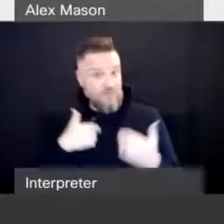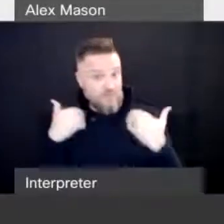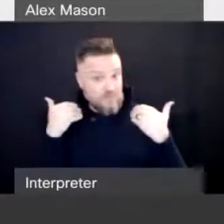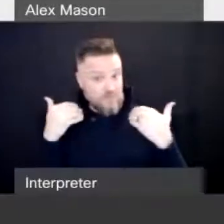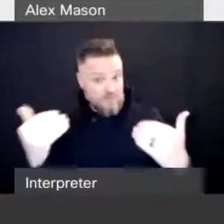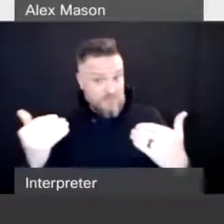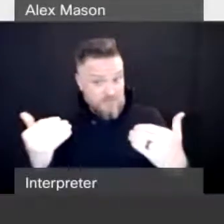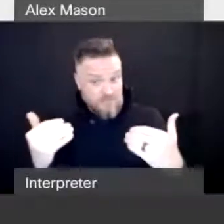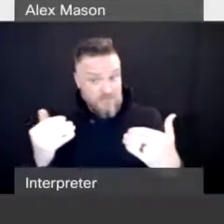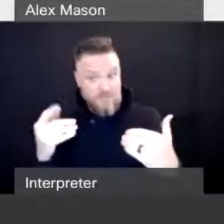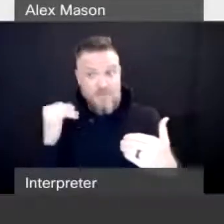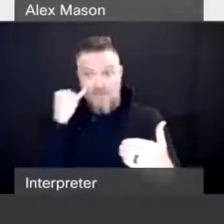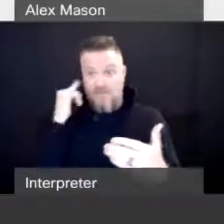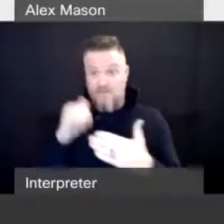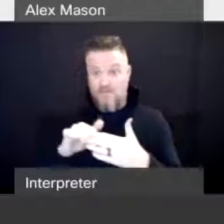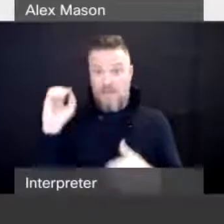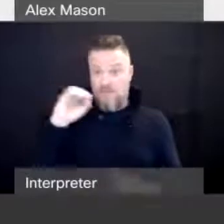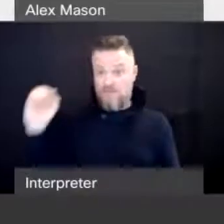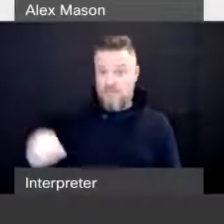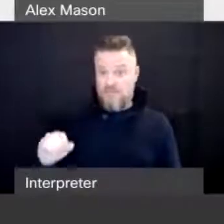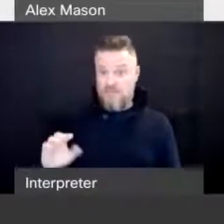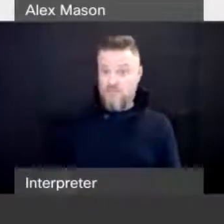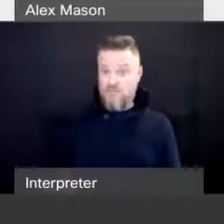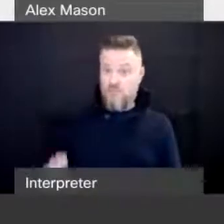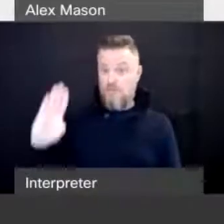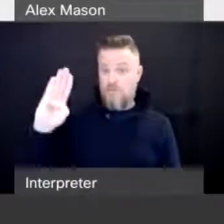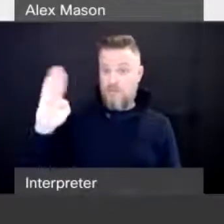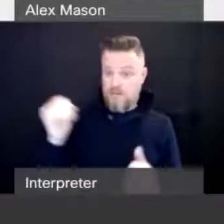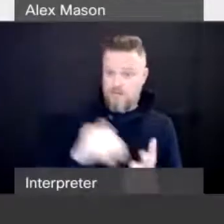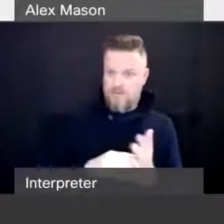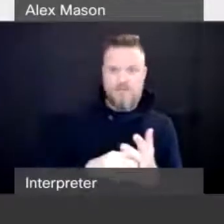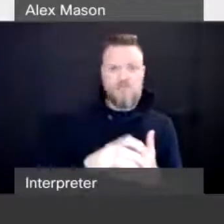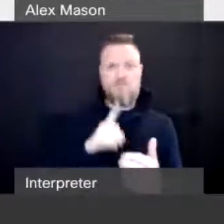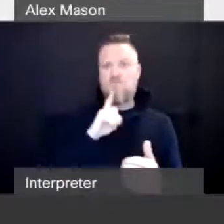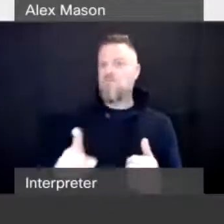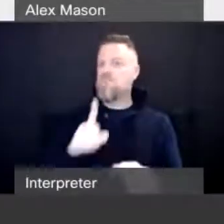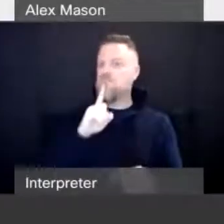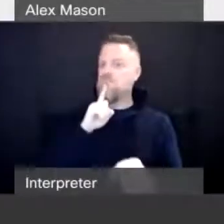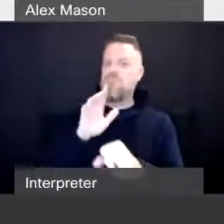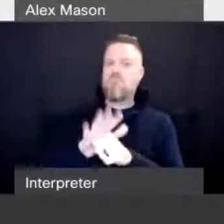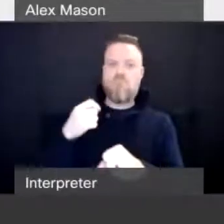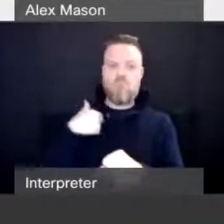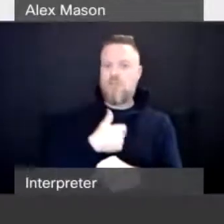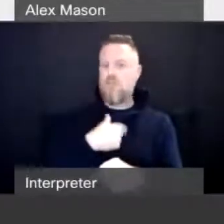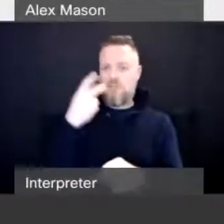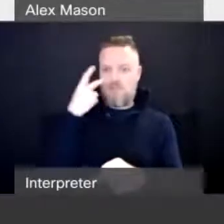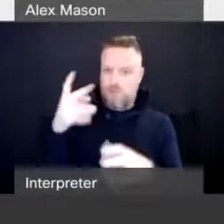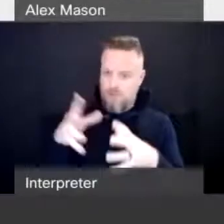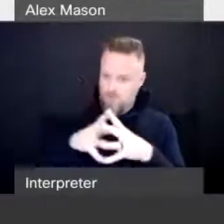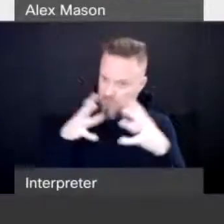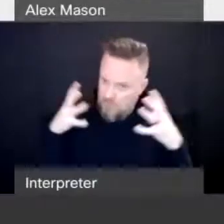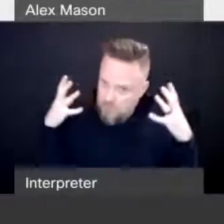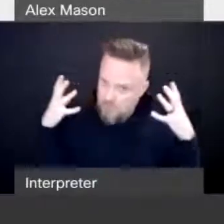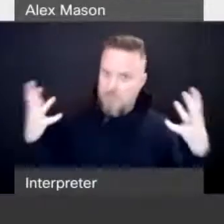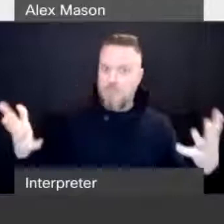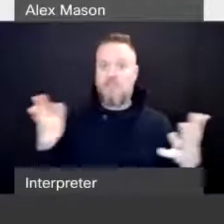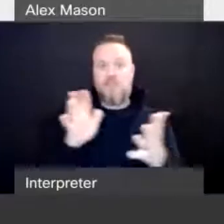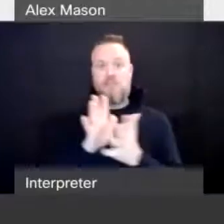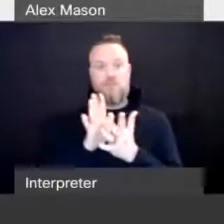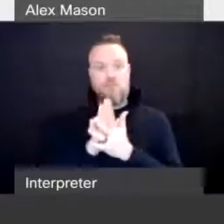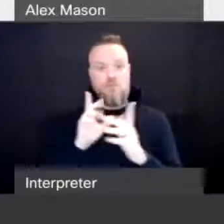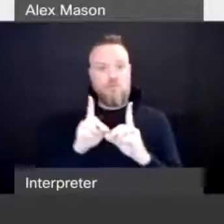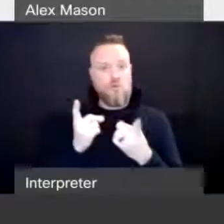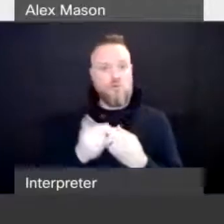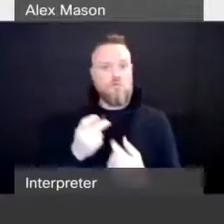that percent went way back up, I can almost guarantee we would see a lot of school districts all of a sudden